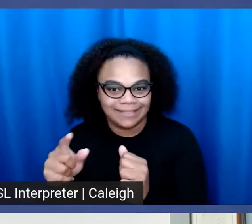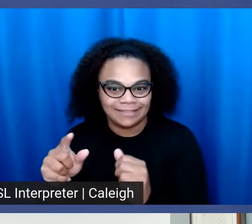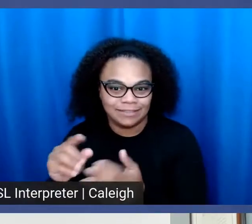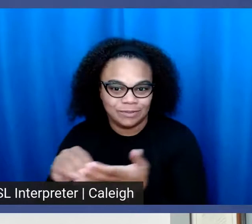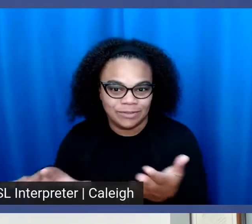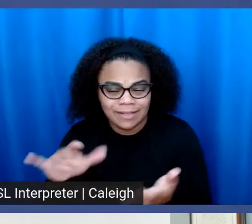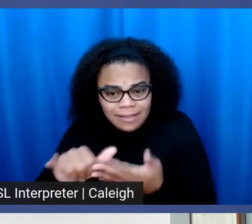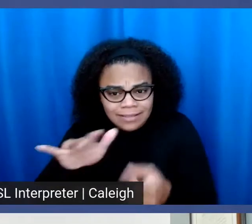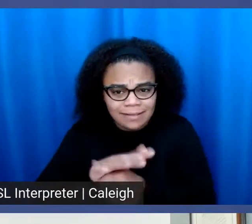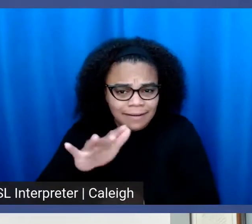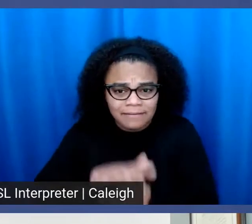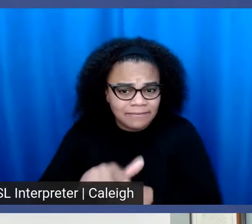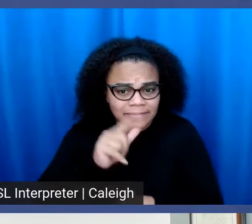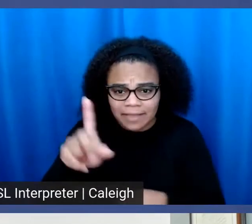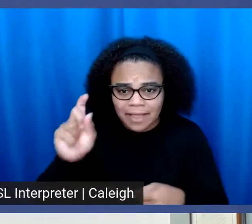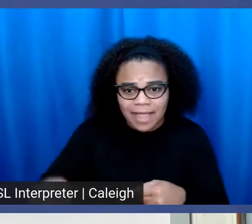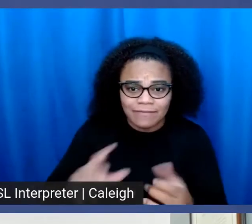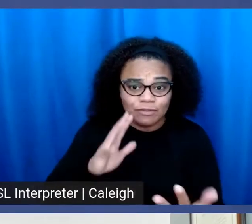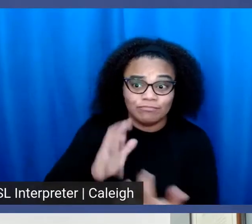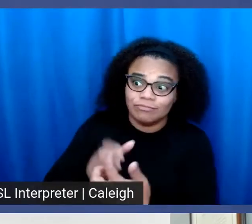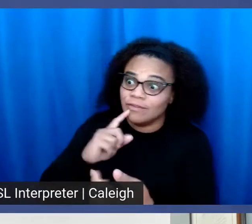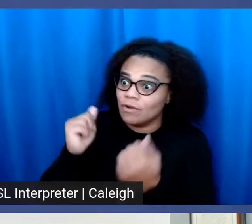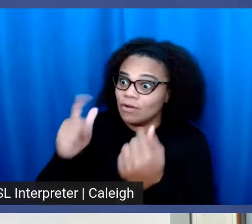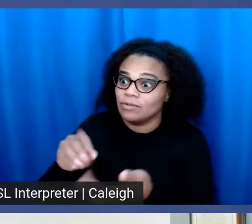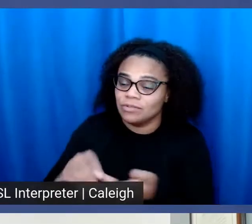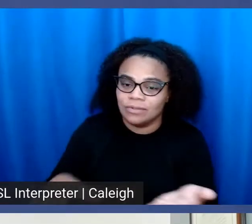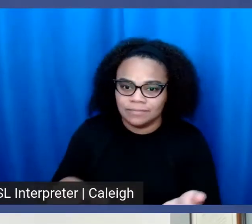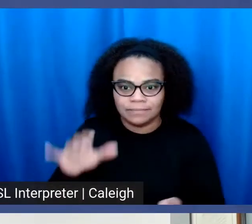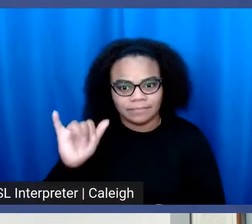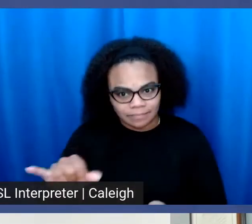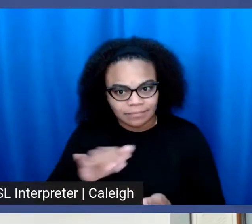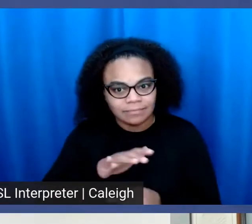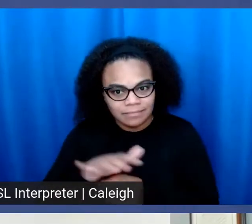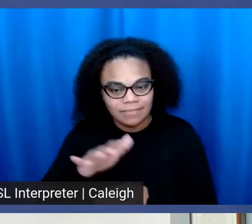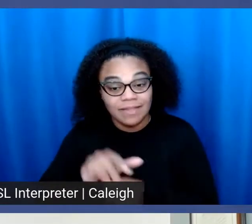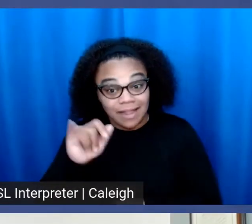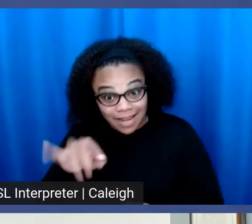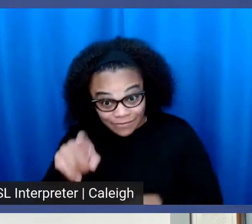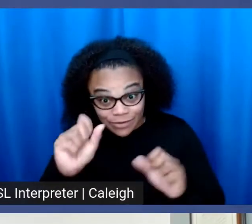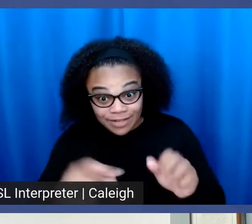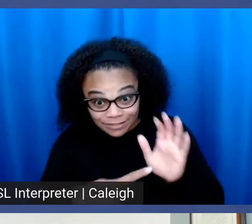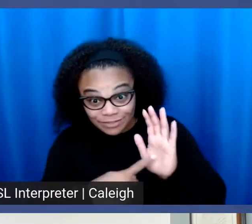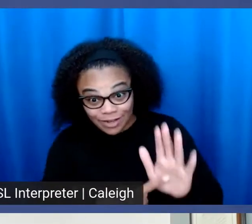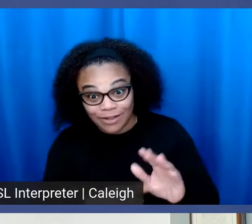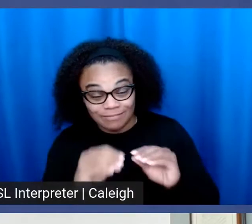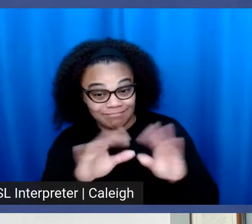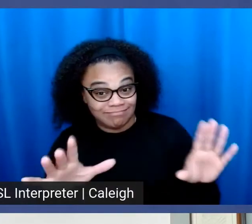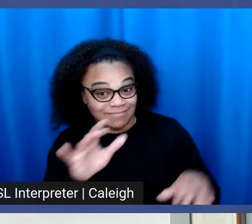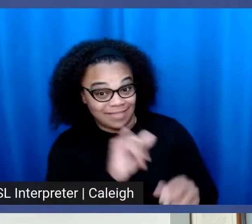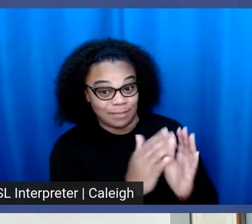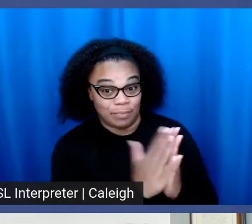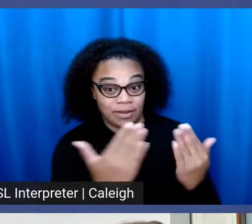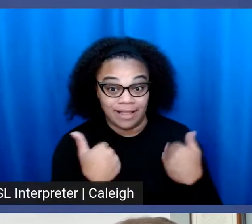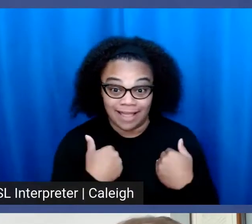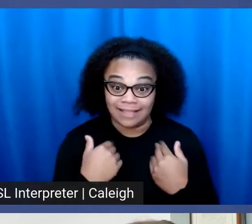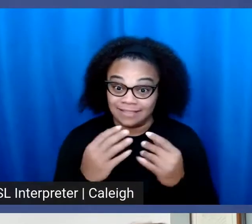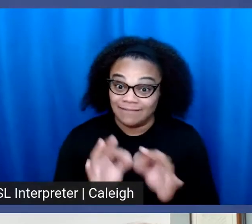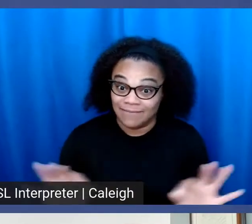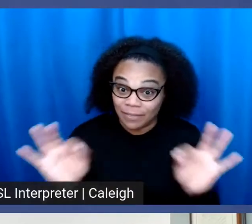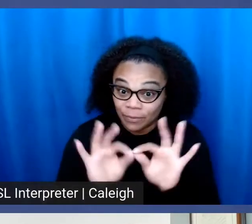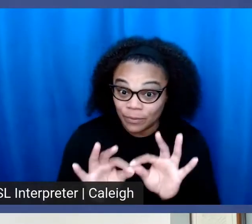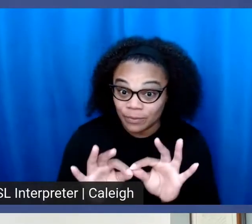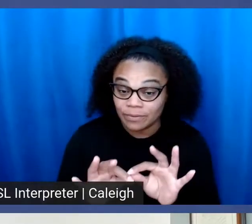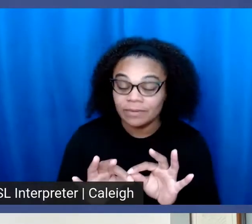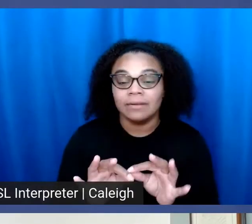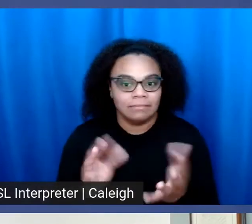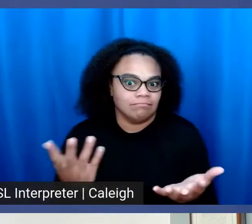literary, artistic, political, social value that the test considers. And if you can show that it has that value, you're good, right? The First Amendment protects